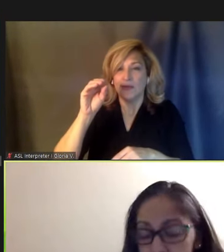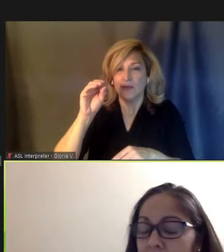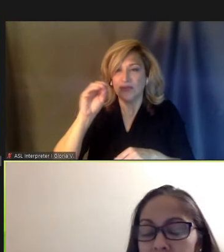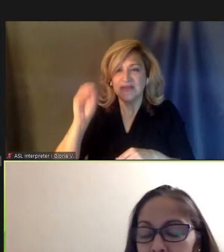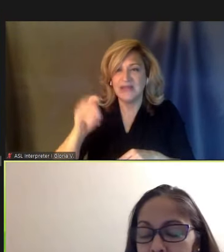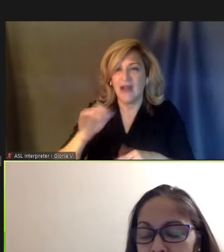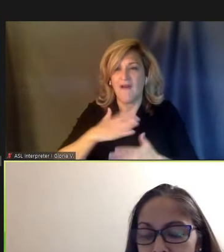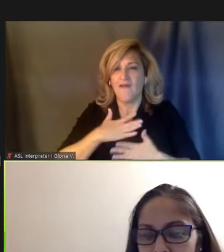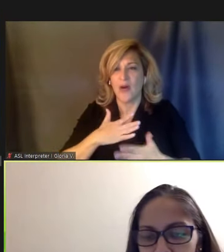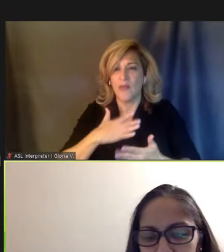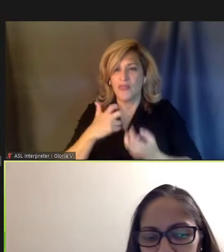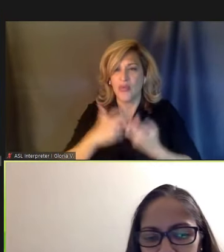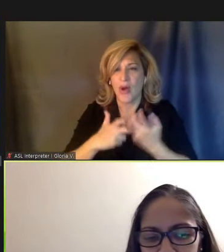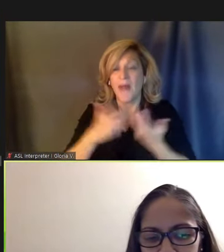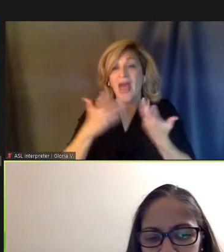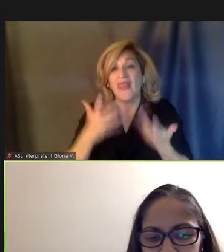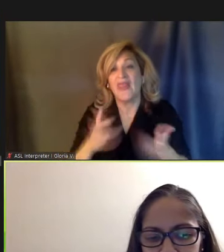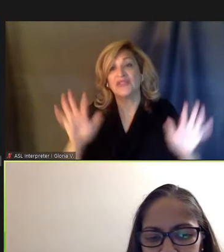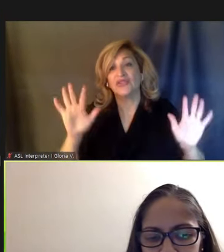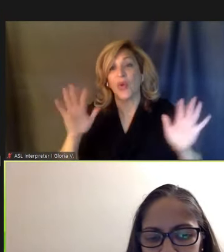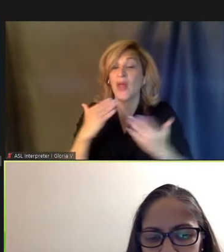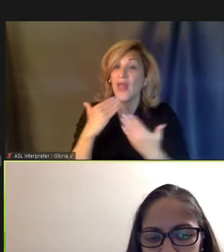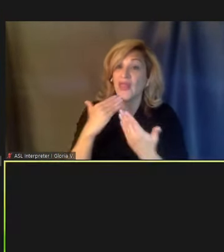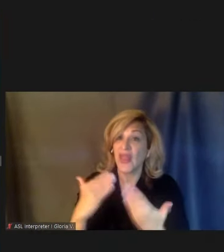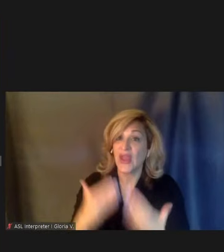Yep, and that's all. Thank you.